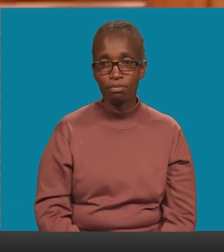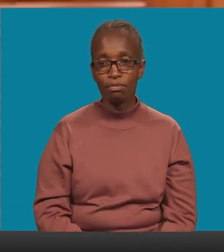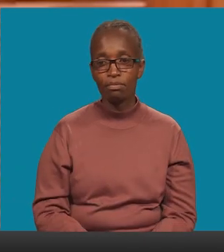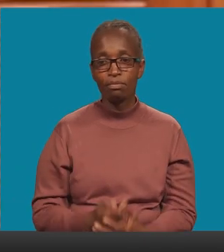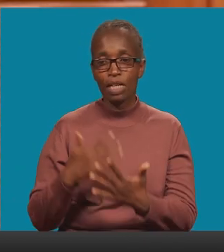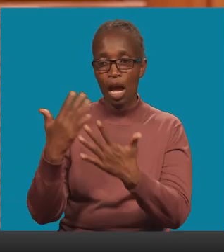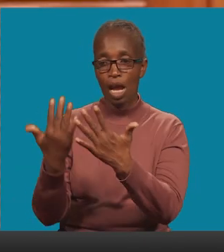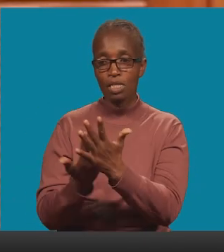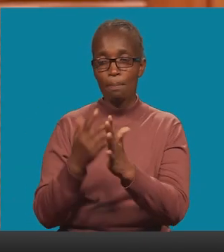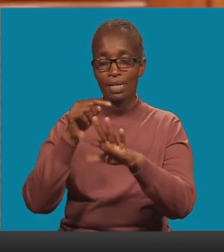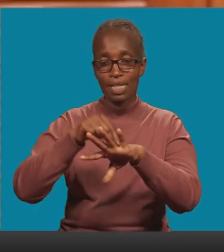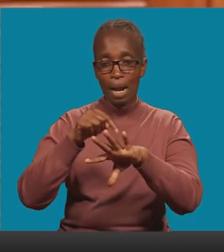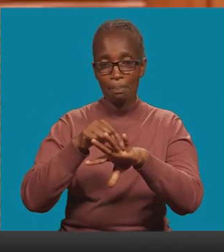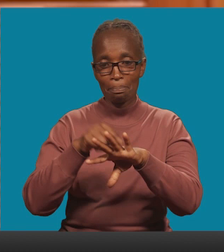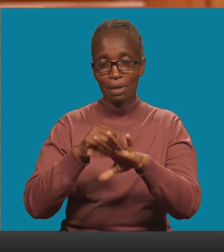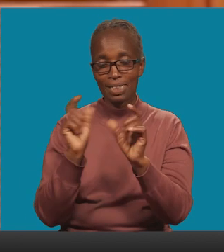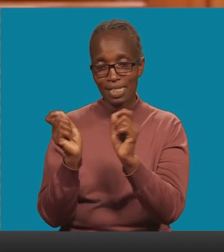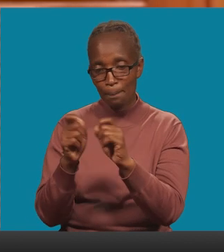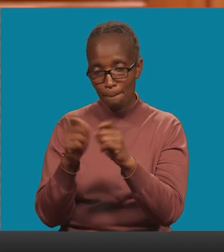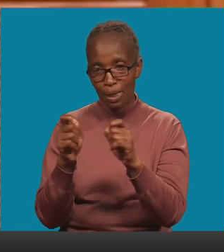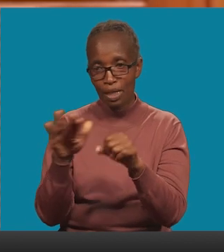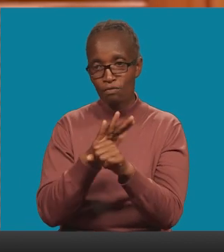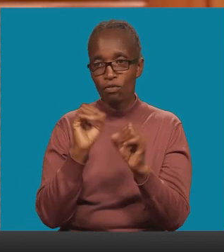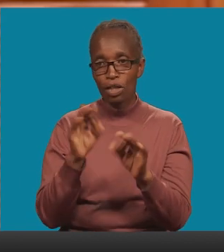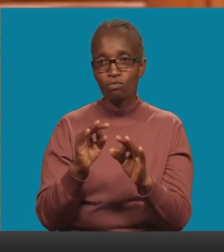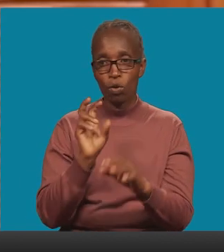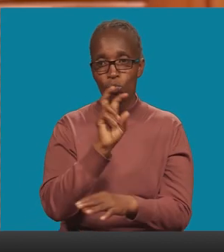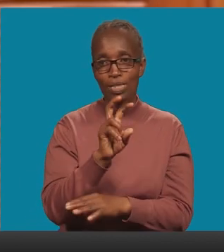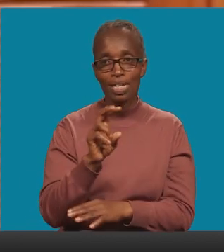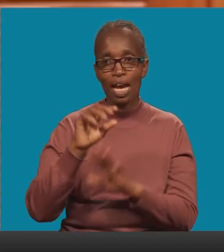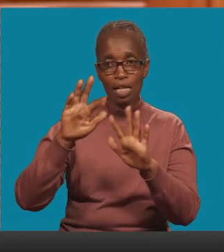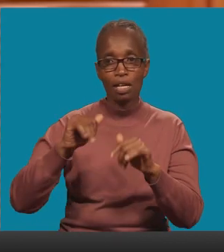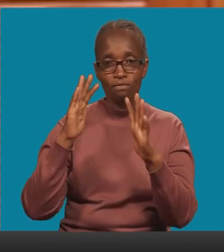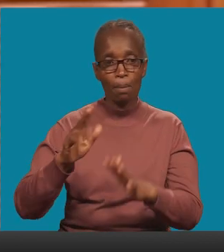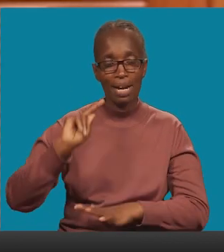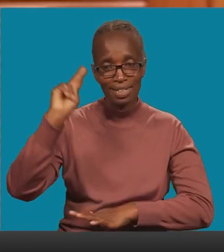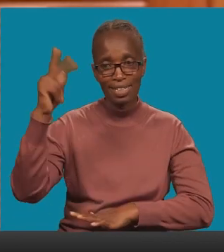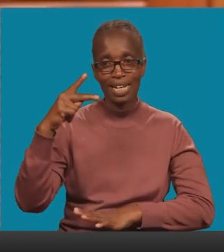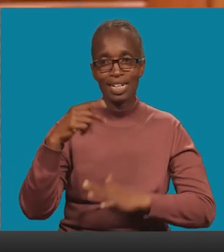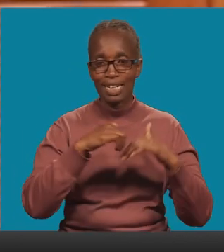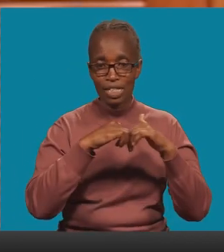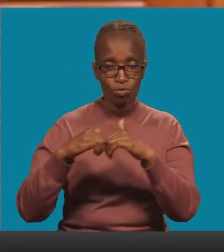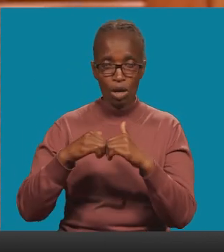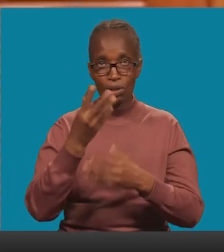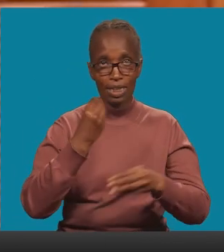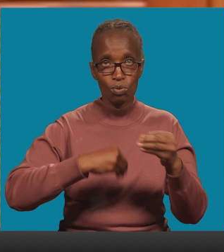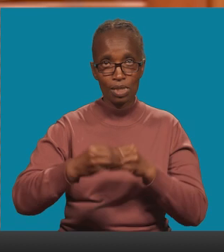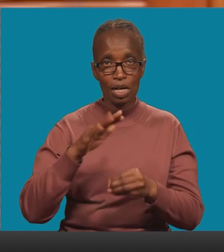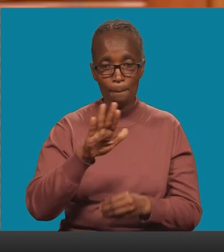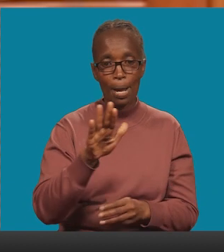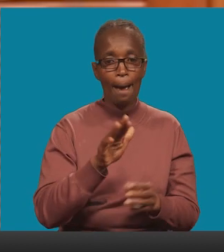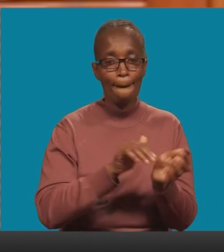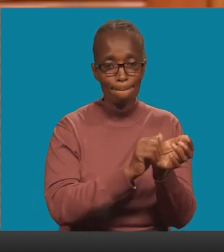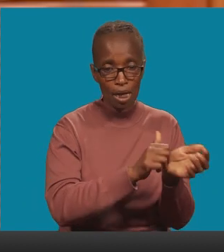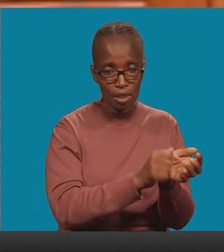It is sometimes tragic when we see that the farmer in Kenya is struggling to sell his maize or